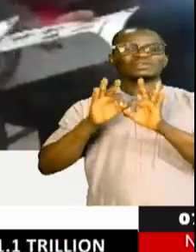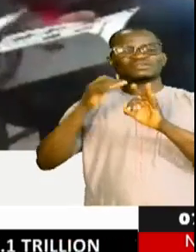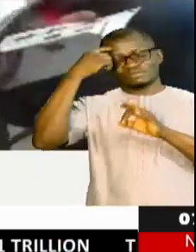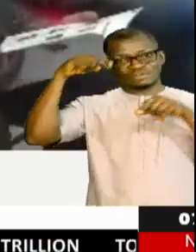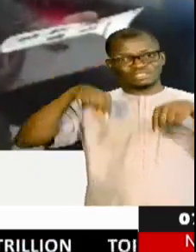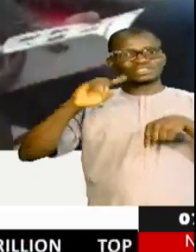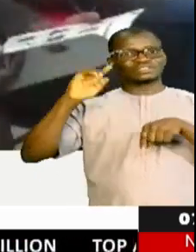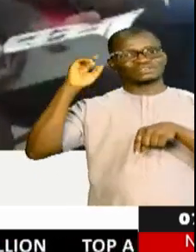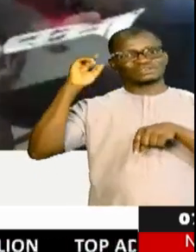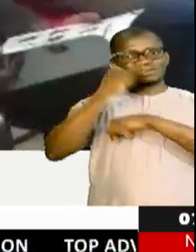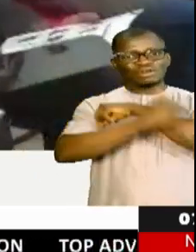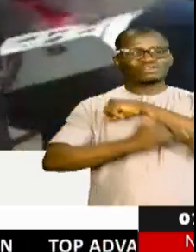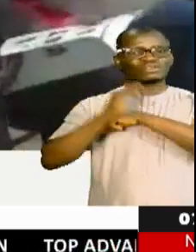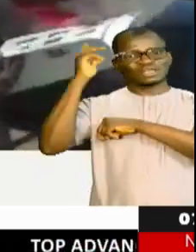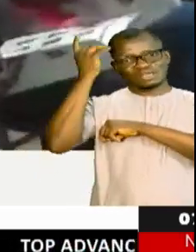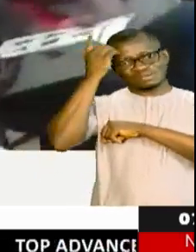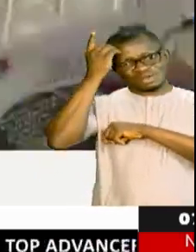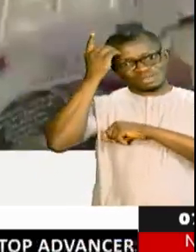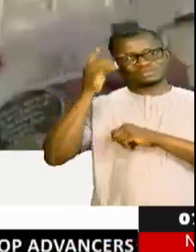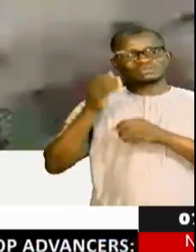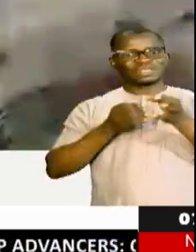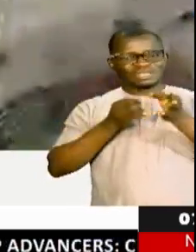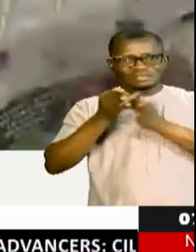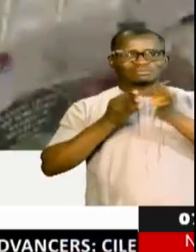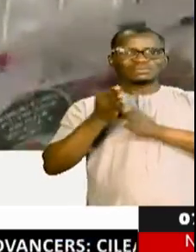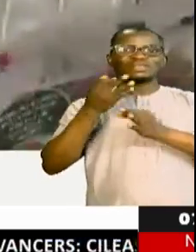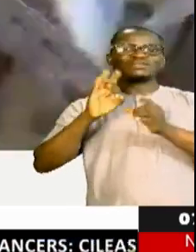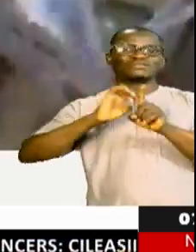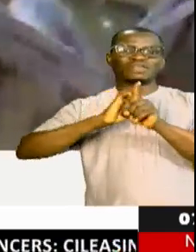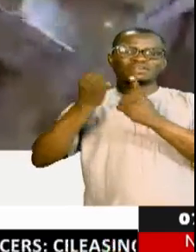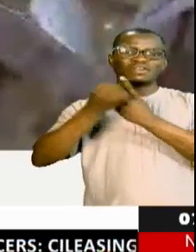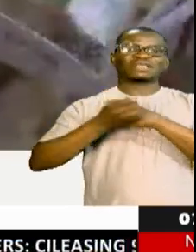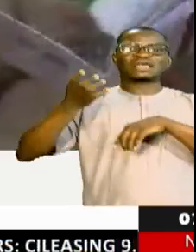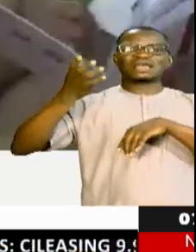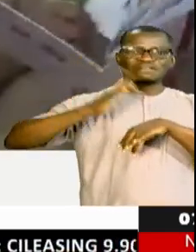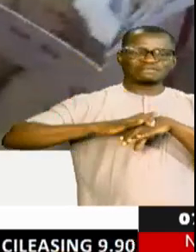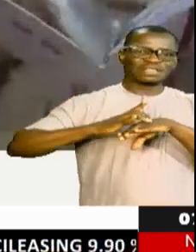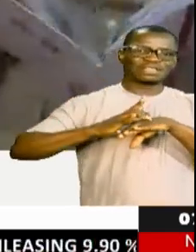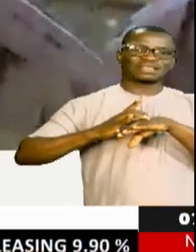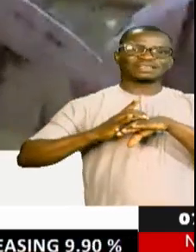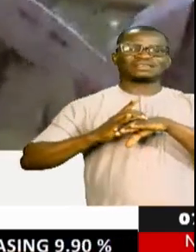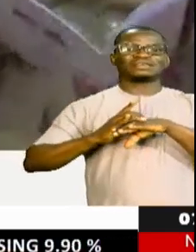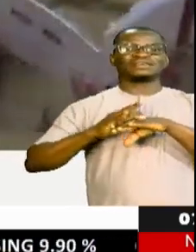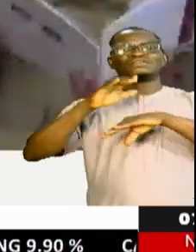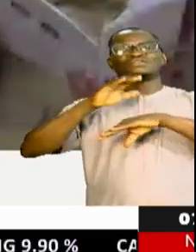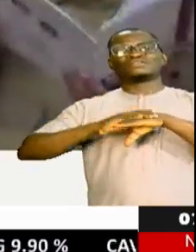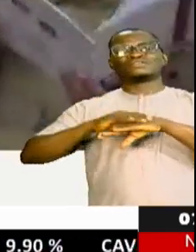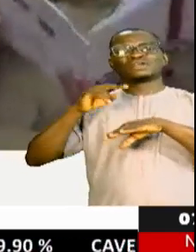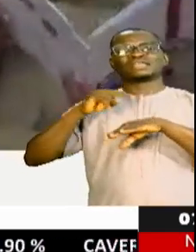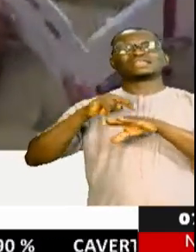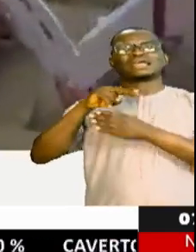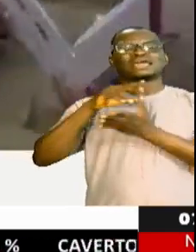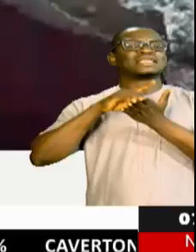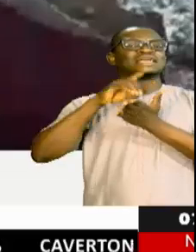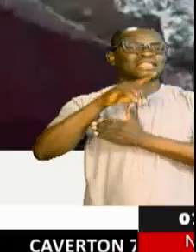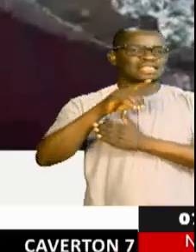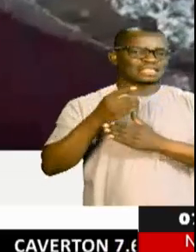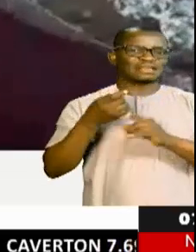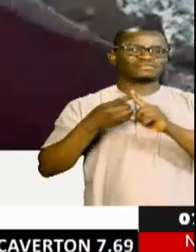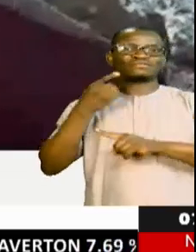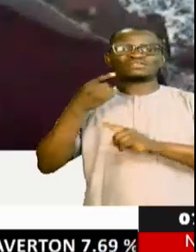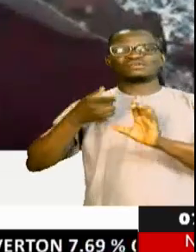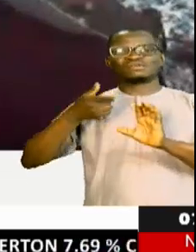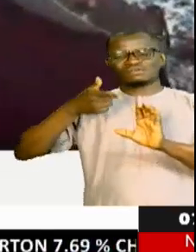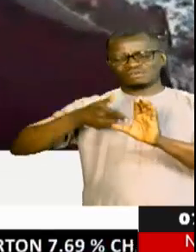development. The governor decried the level of environmental degradation and neglect in the Niger Delta region arising from oil